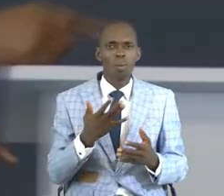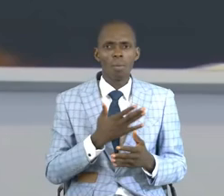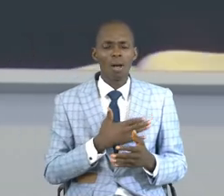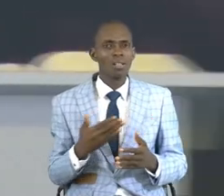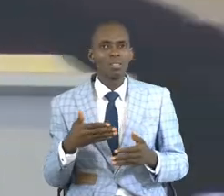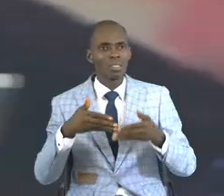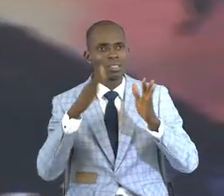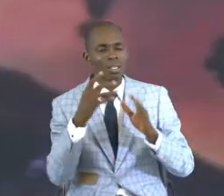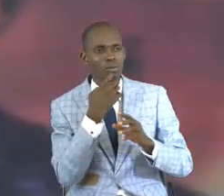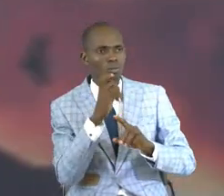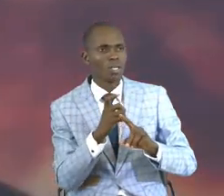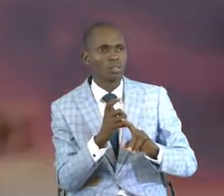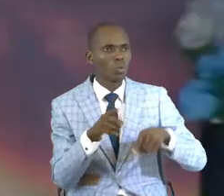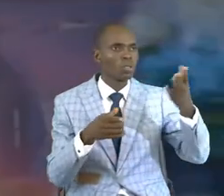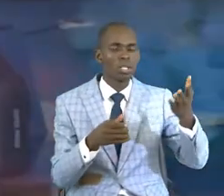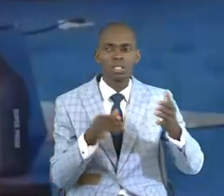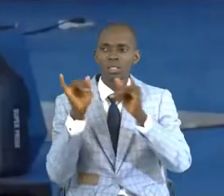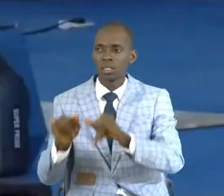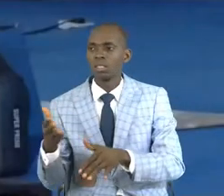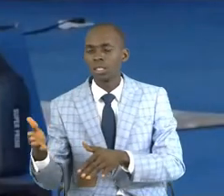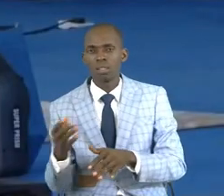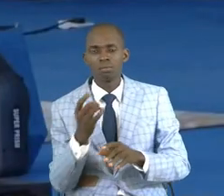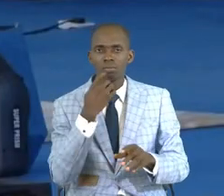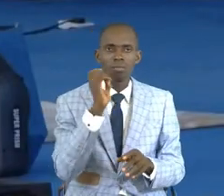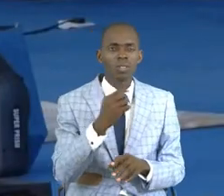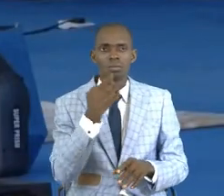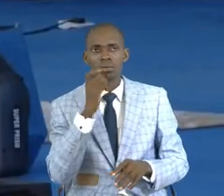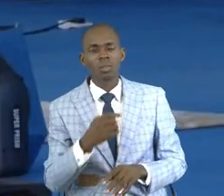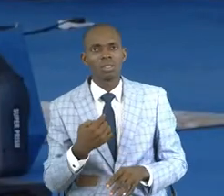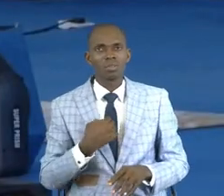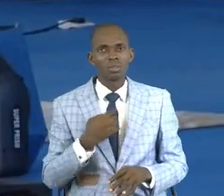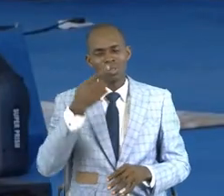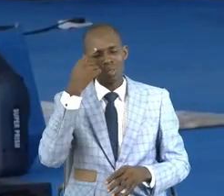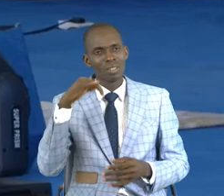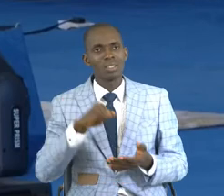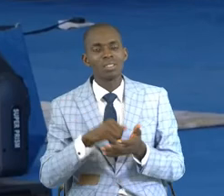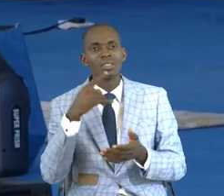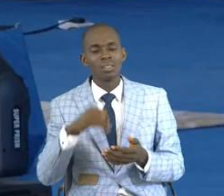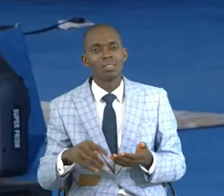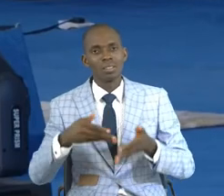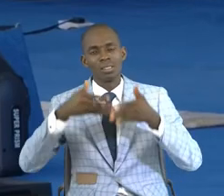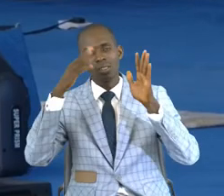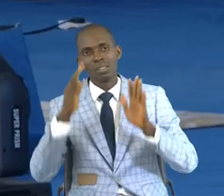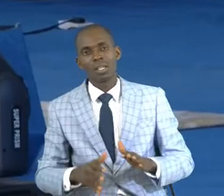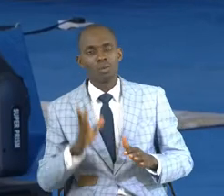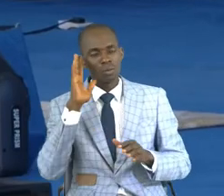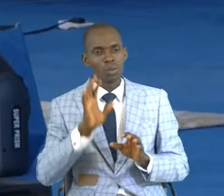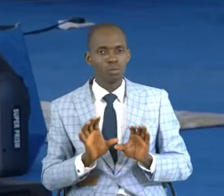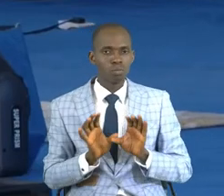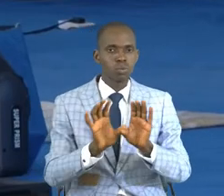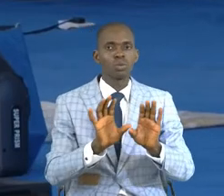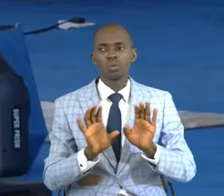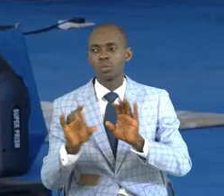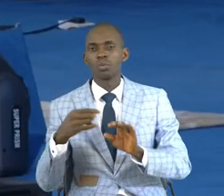like that. At my age now, for somebody, they call choir master to be pushing me here and there. I want to preserve